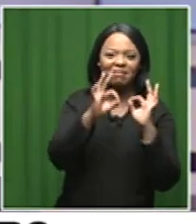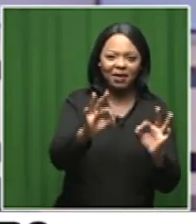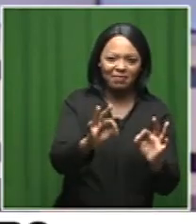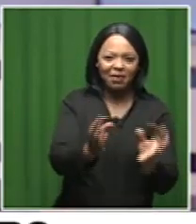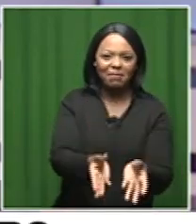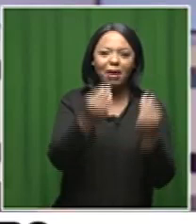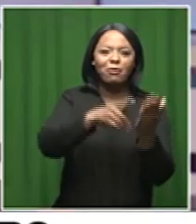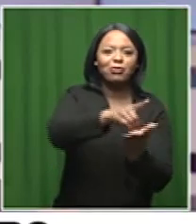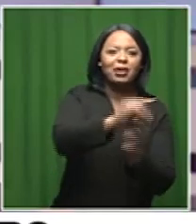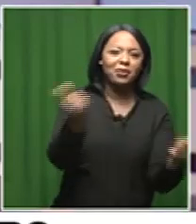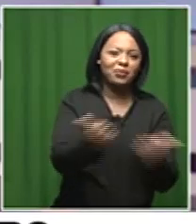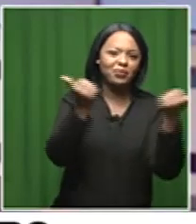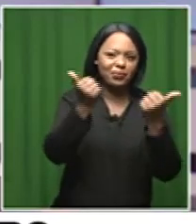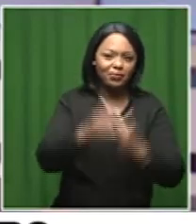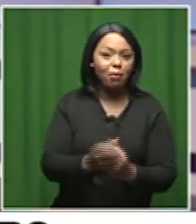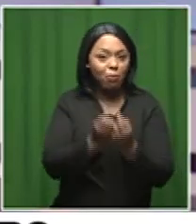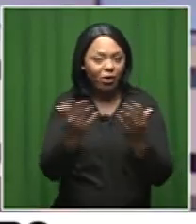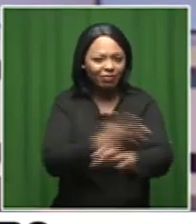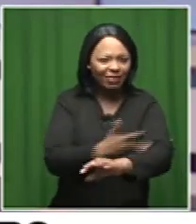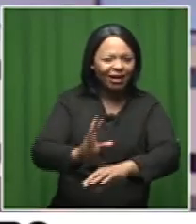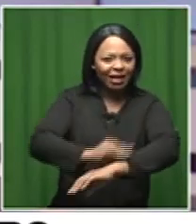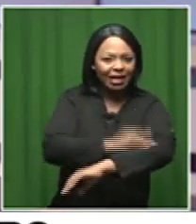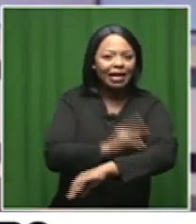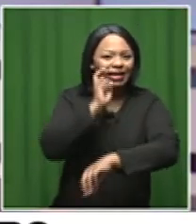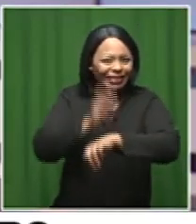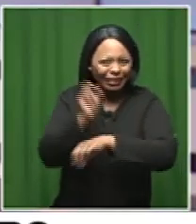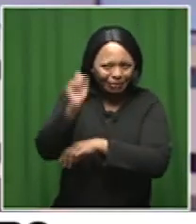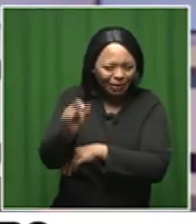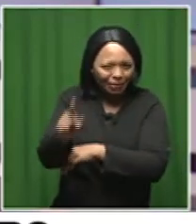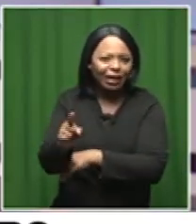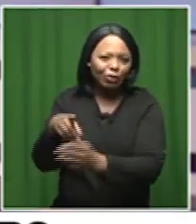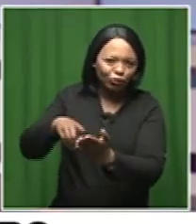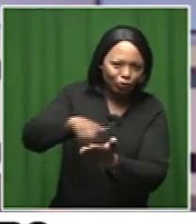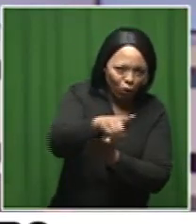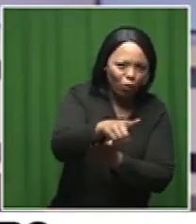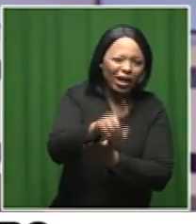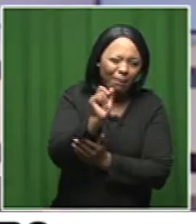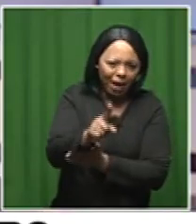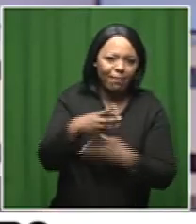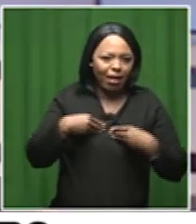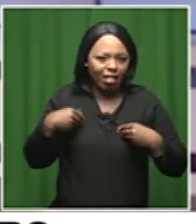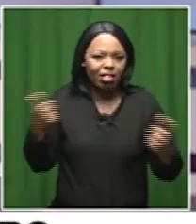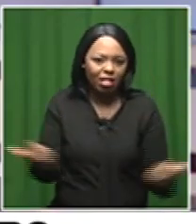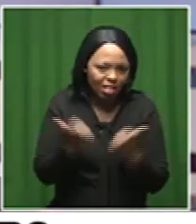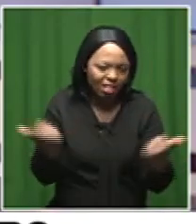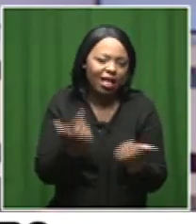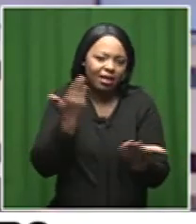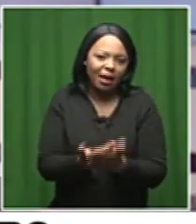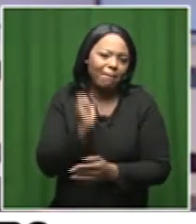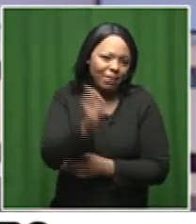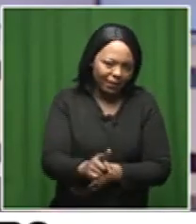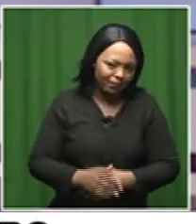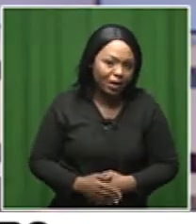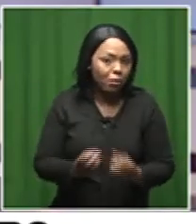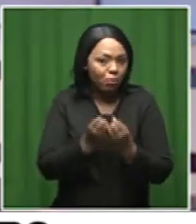people with blood cancers, disease and disorders reach a critical point where only possible cure that they can find for their condition is a transplant. Now, most